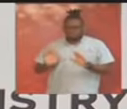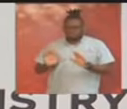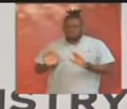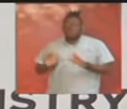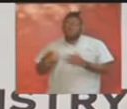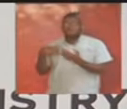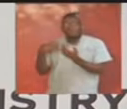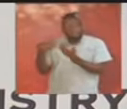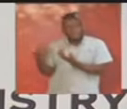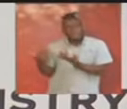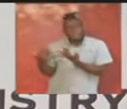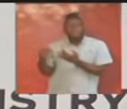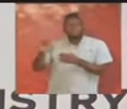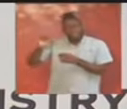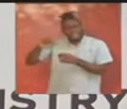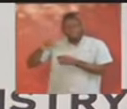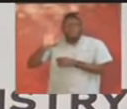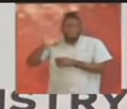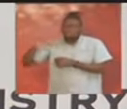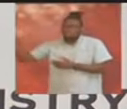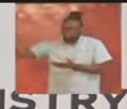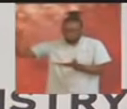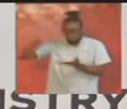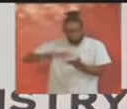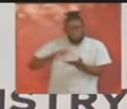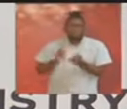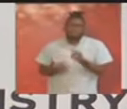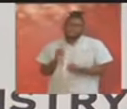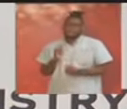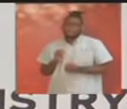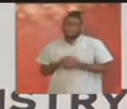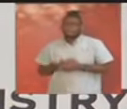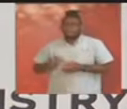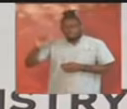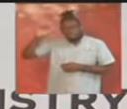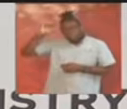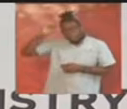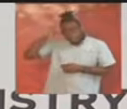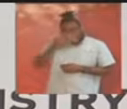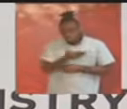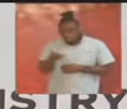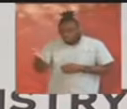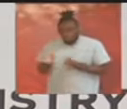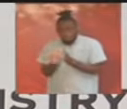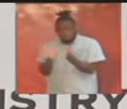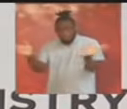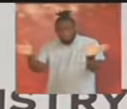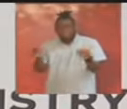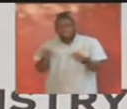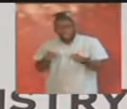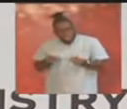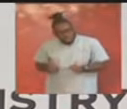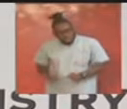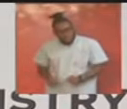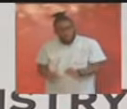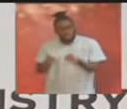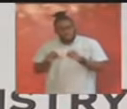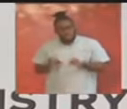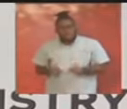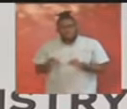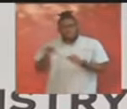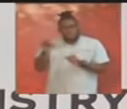facility. In closing, I would like to remind the population to continue exercising personal